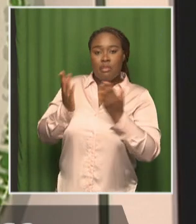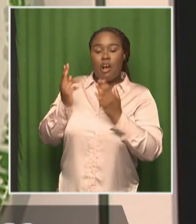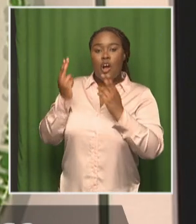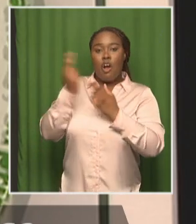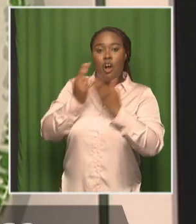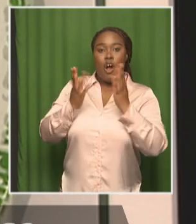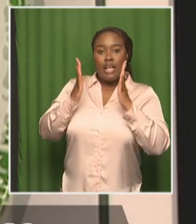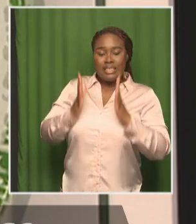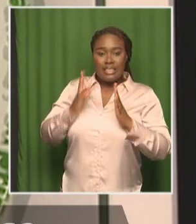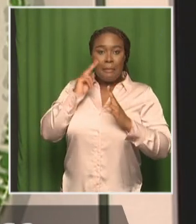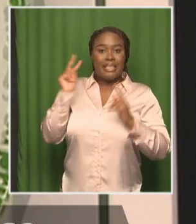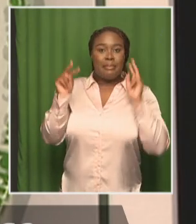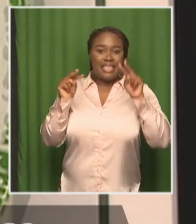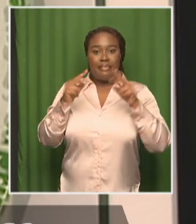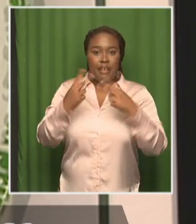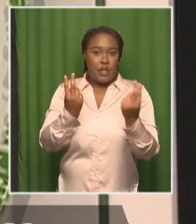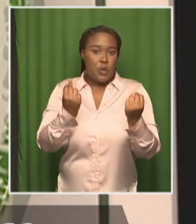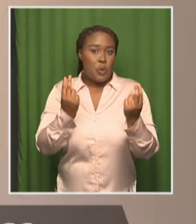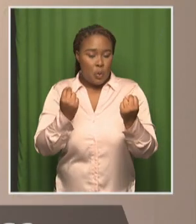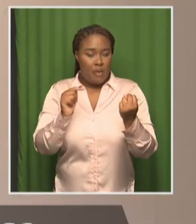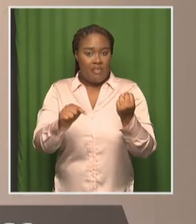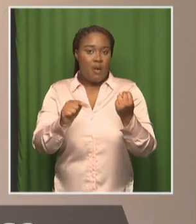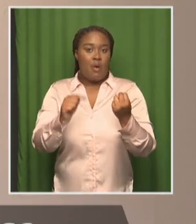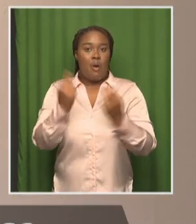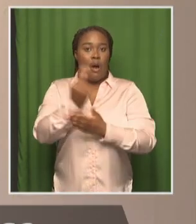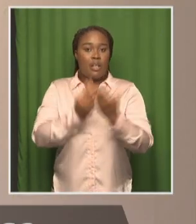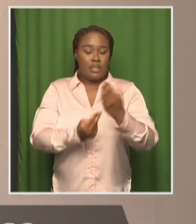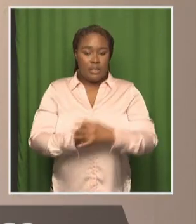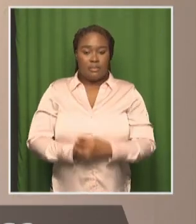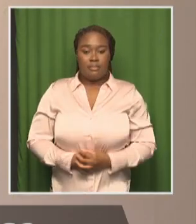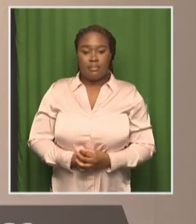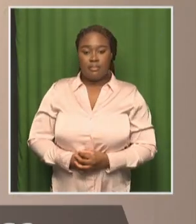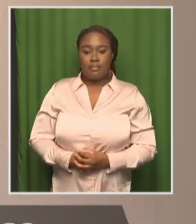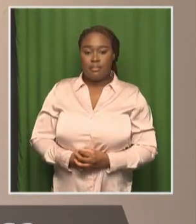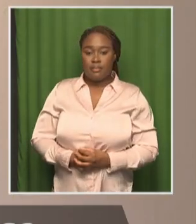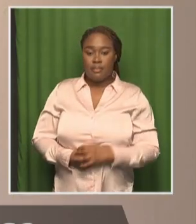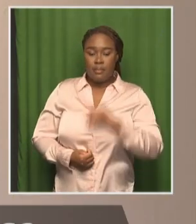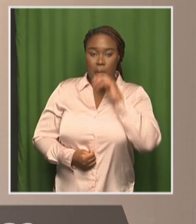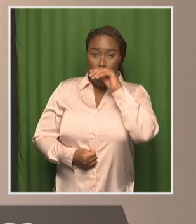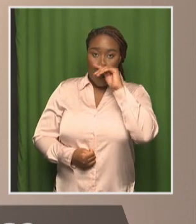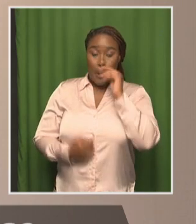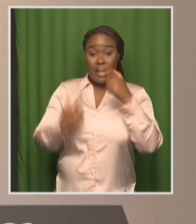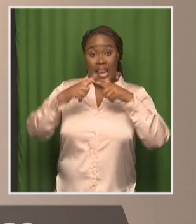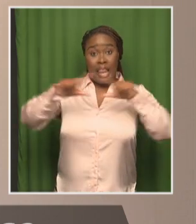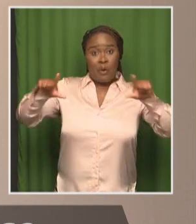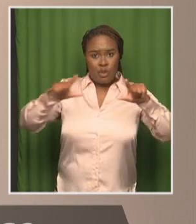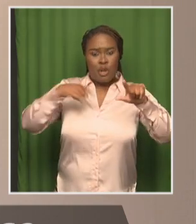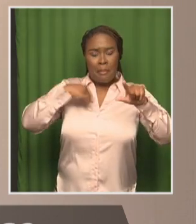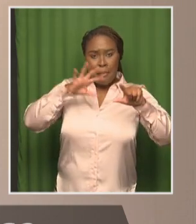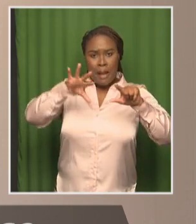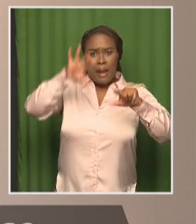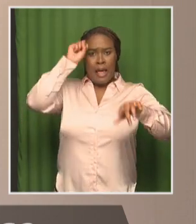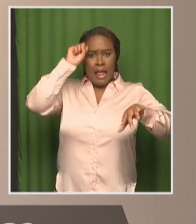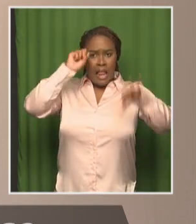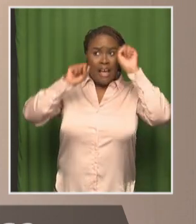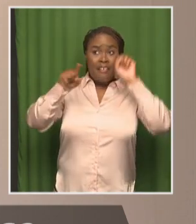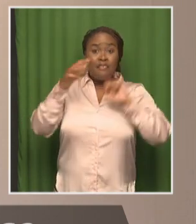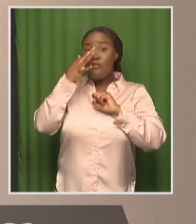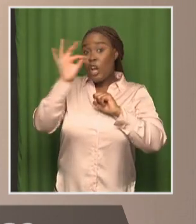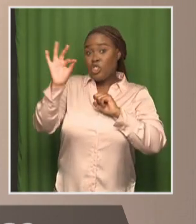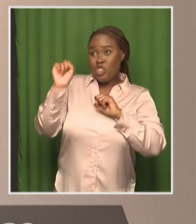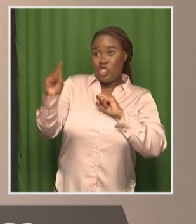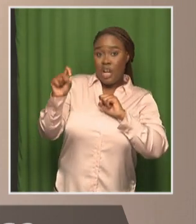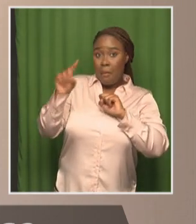perspective on the art form. Having to learn the language because I could not speak it fluently, but I learned